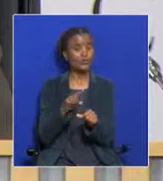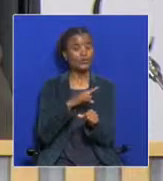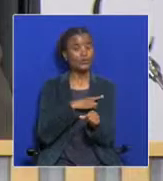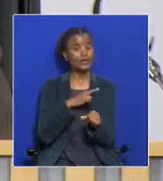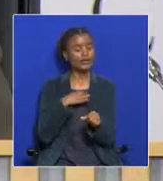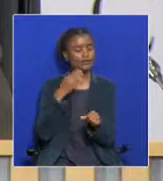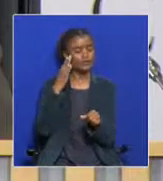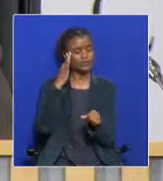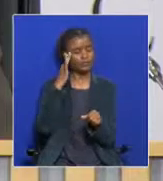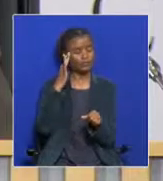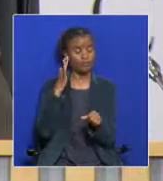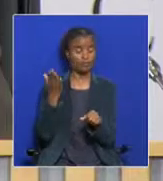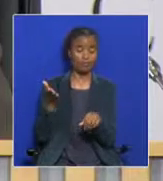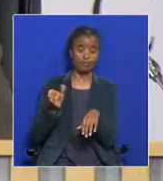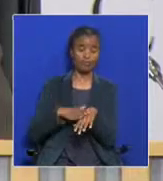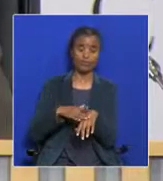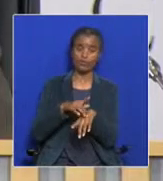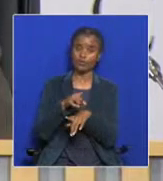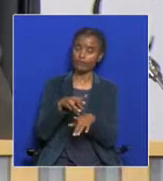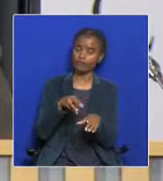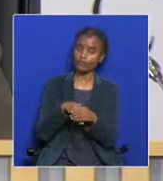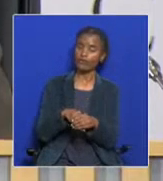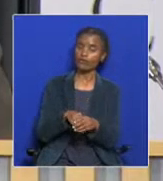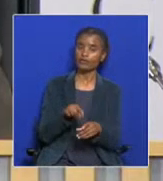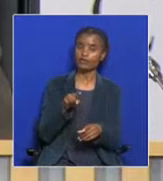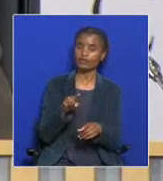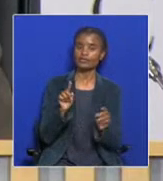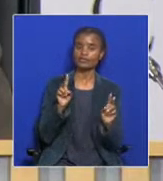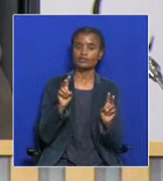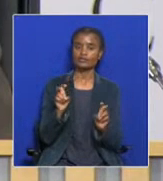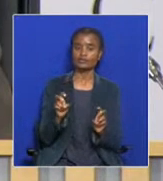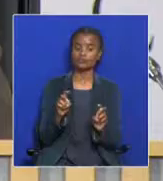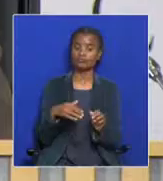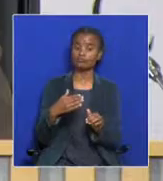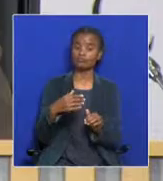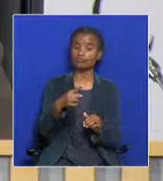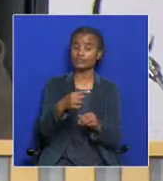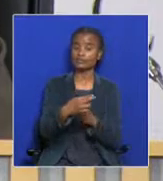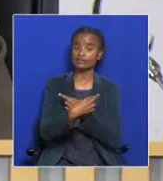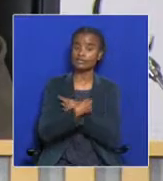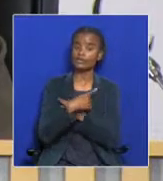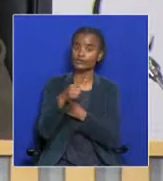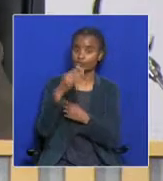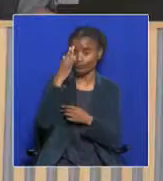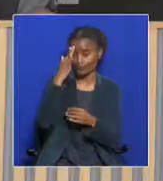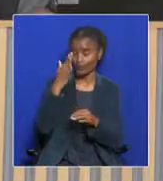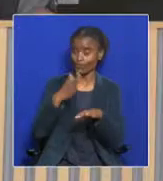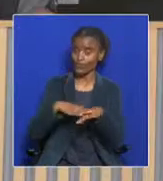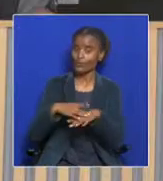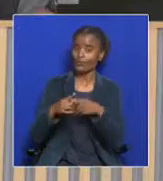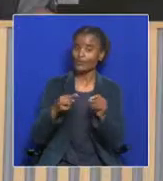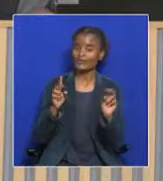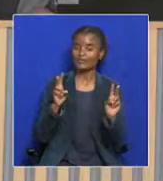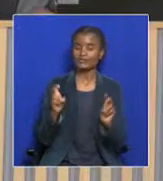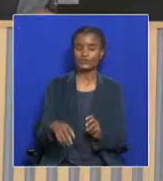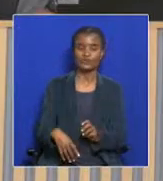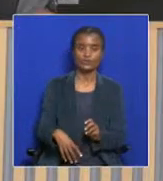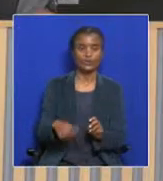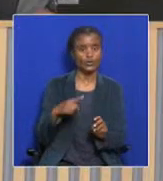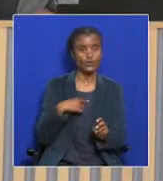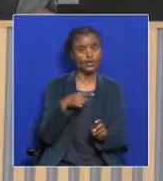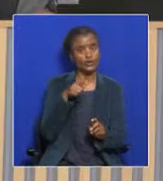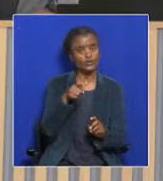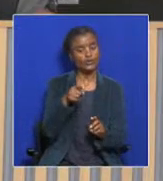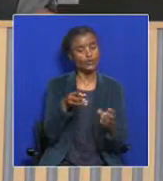involvement with this matter by the time he retired. You and him were the two people closely involved with this